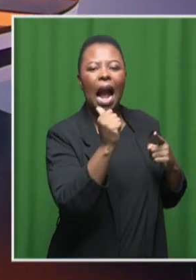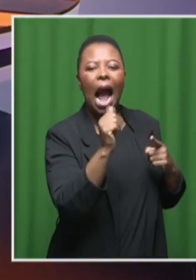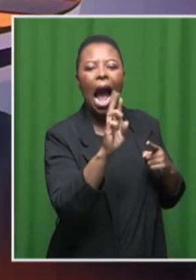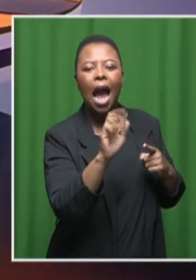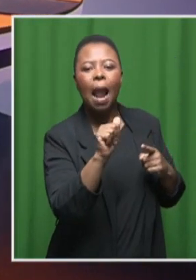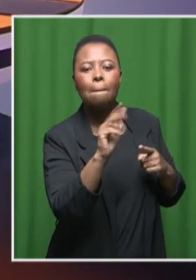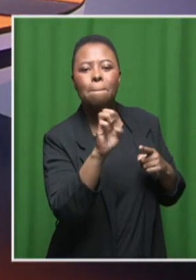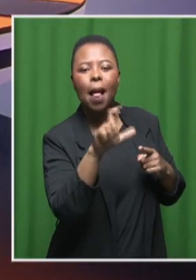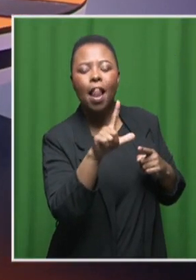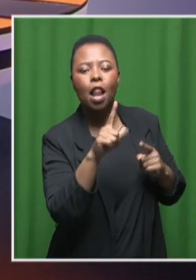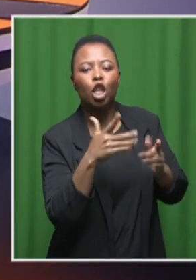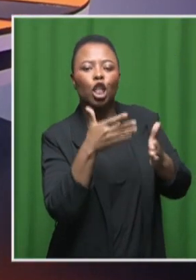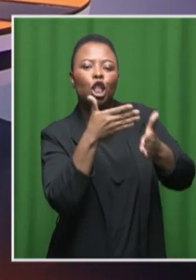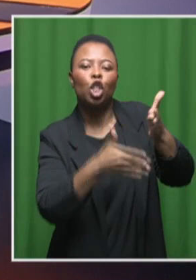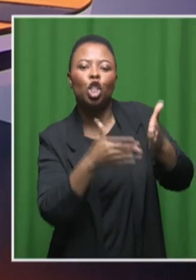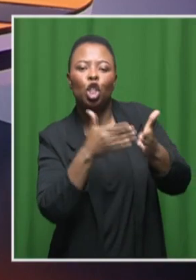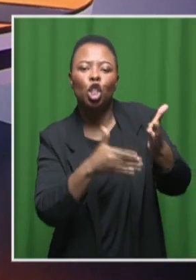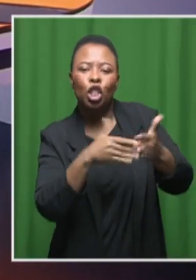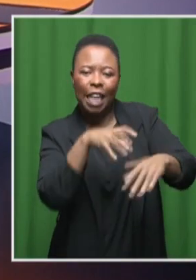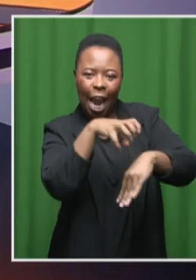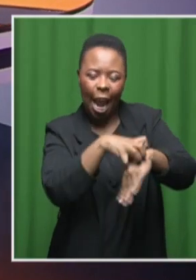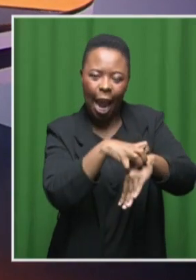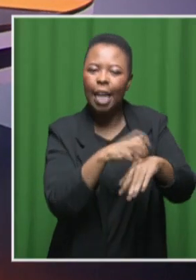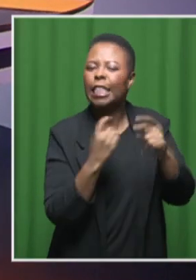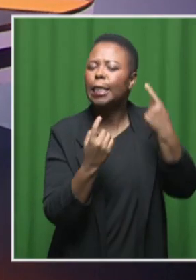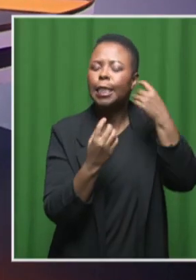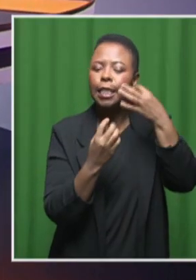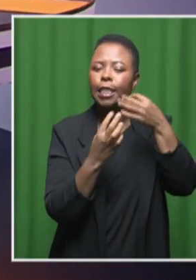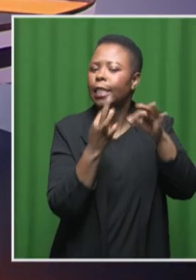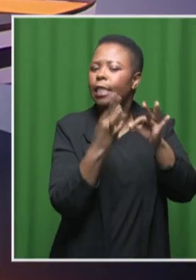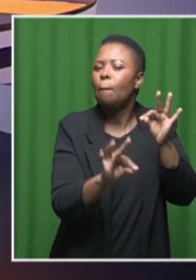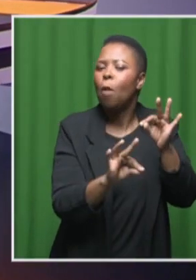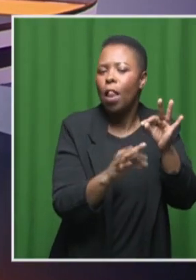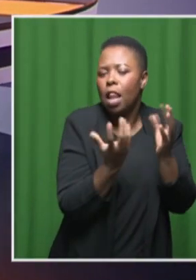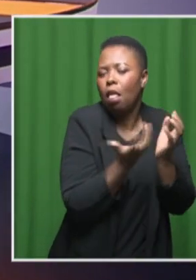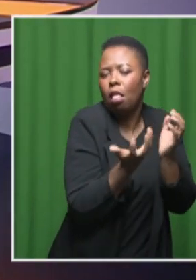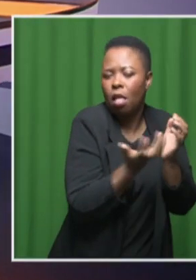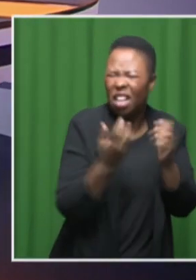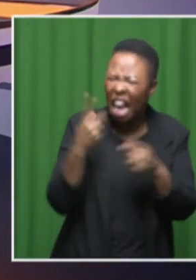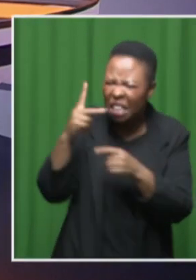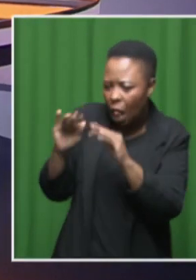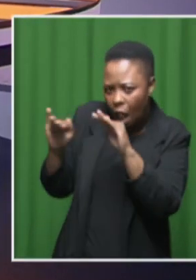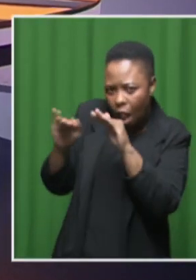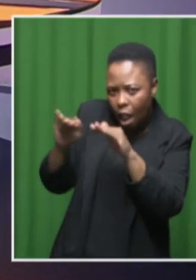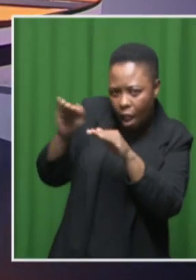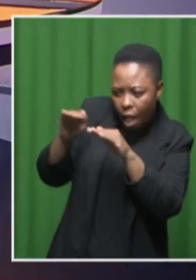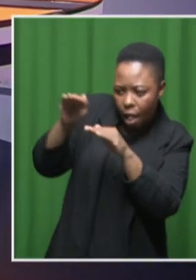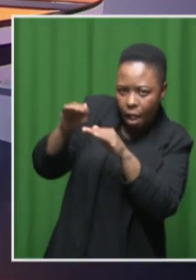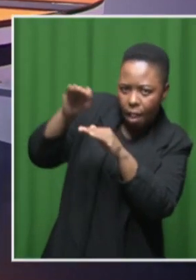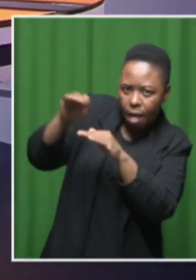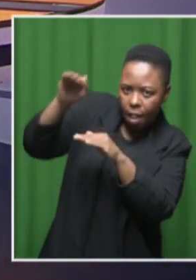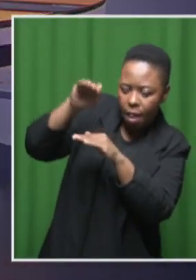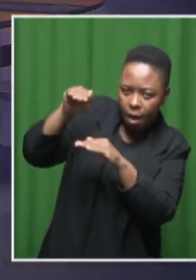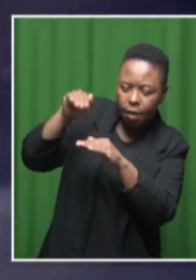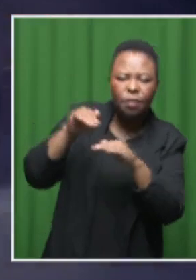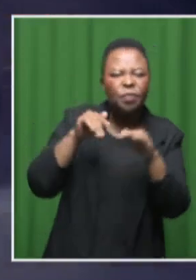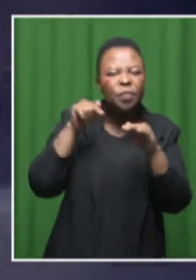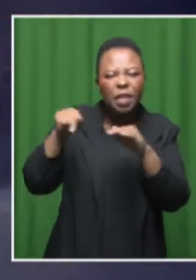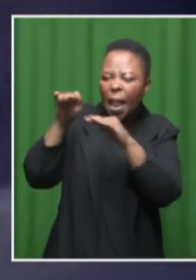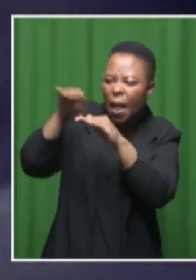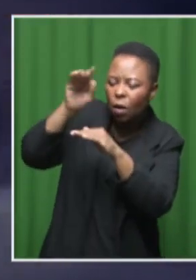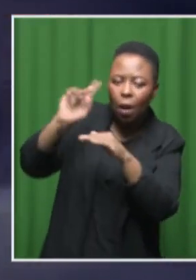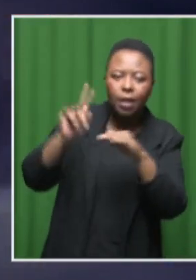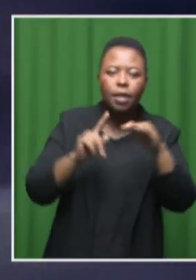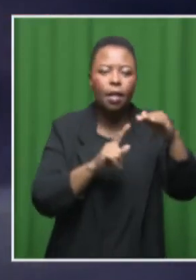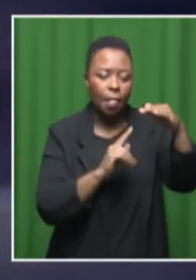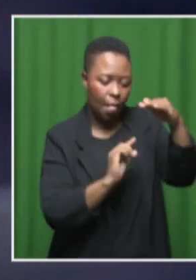cheesecake. Very simple dessert. Yeah, it's just... I see it's layered. Yes. What are some of these layers? So at the